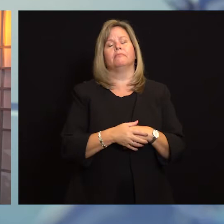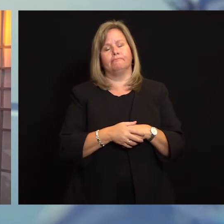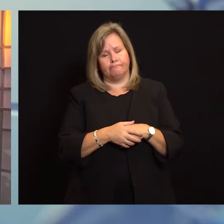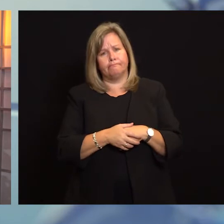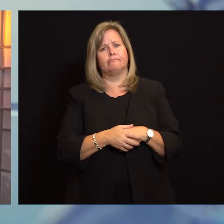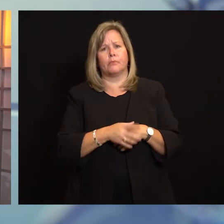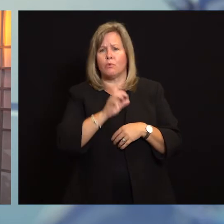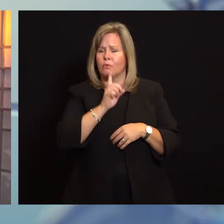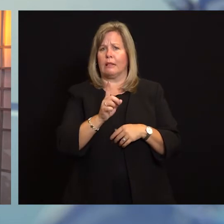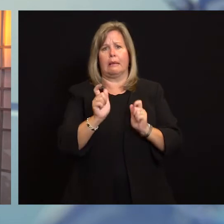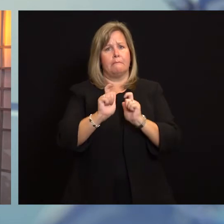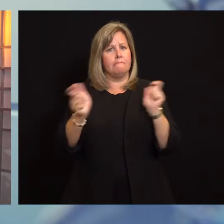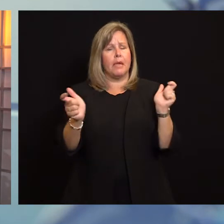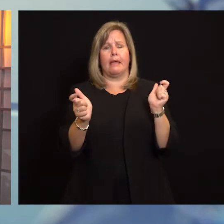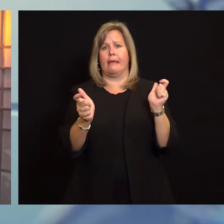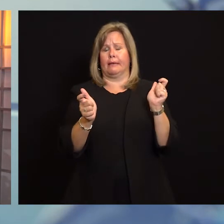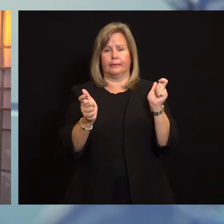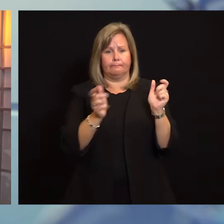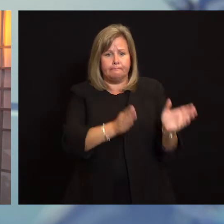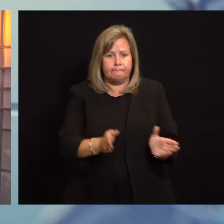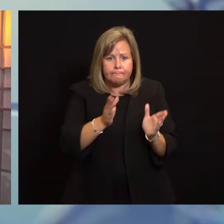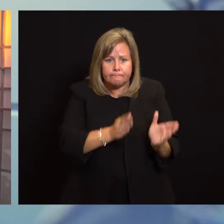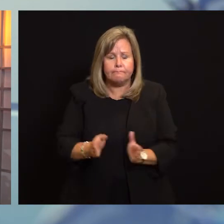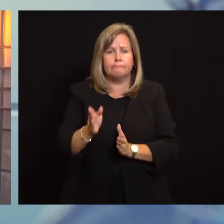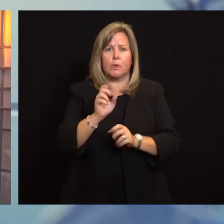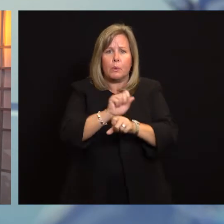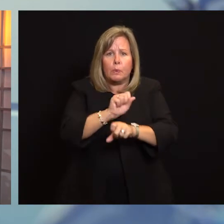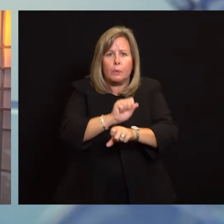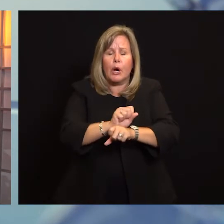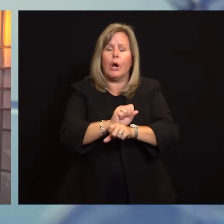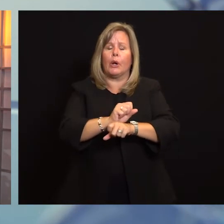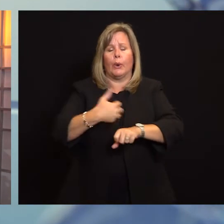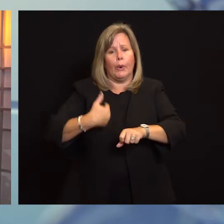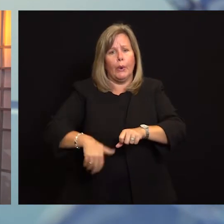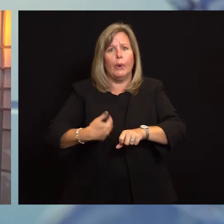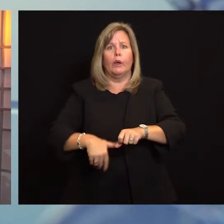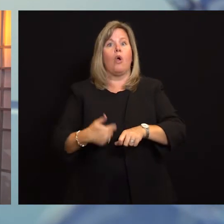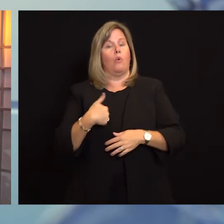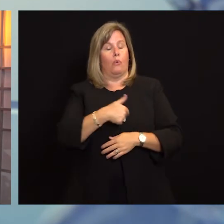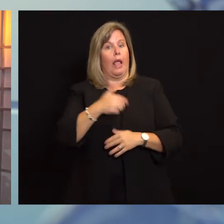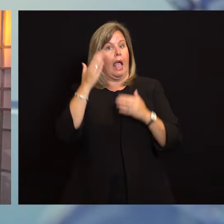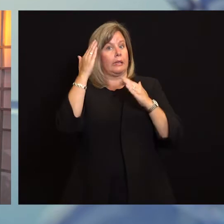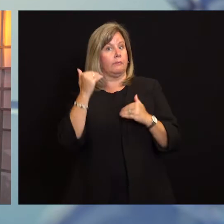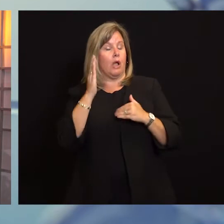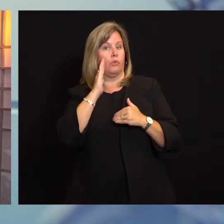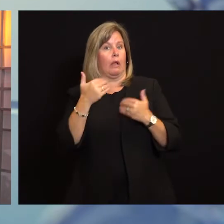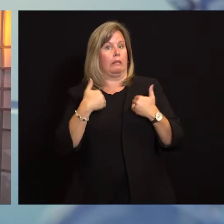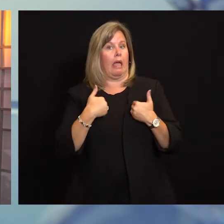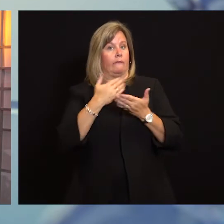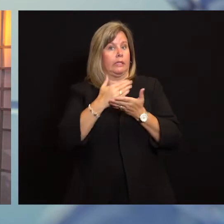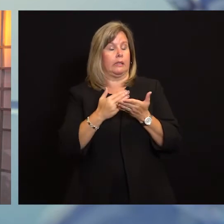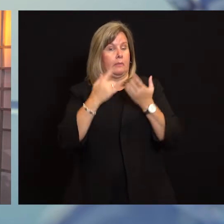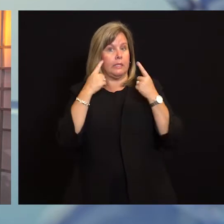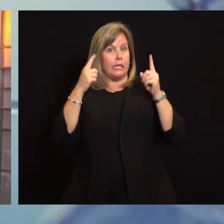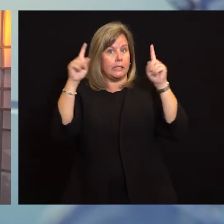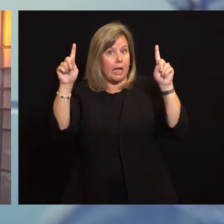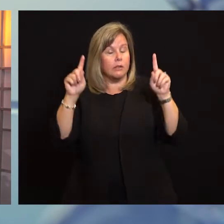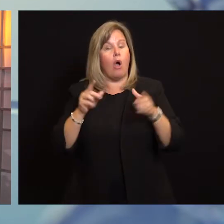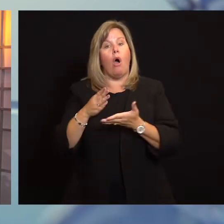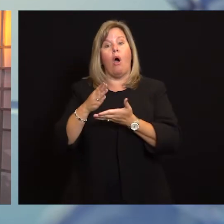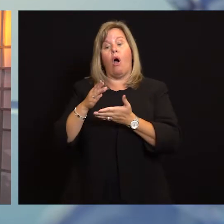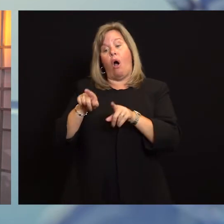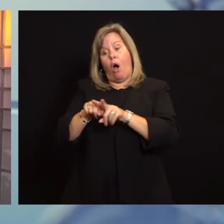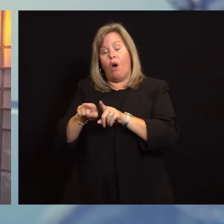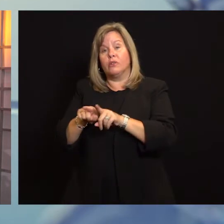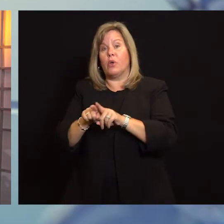huge undertaking for all of them, and they've done a lot of work, and we expect that we're going to see some successes. We also, to be honest, expect that we're going to